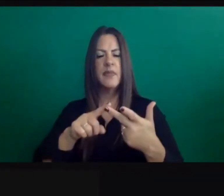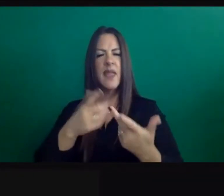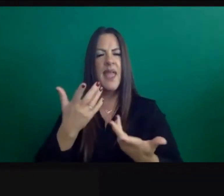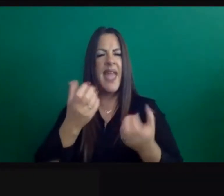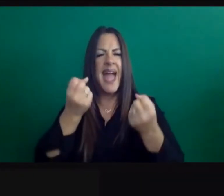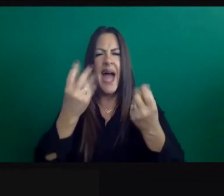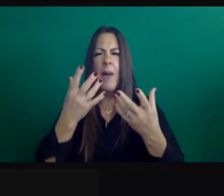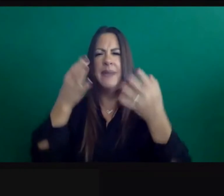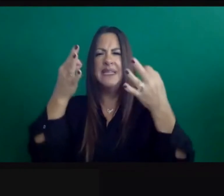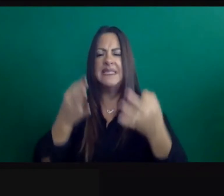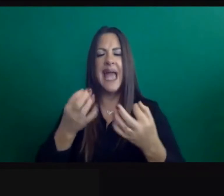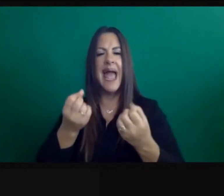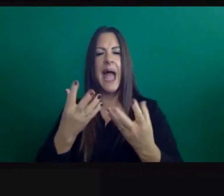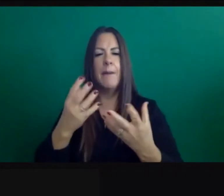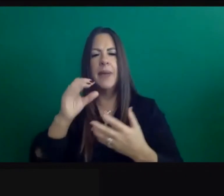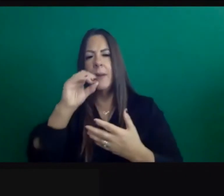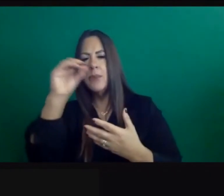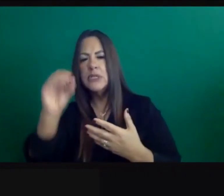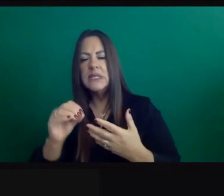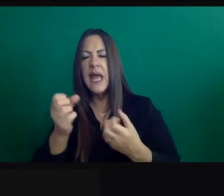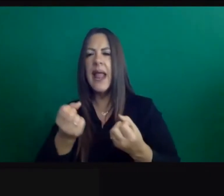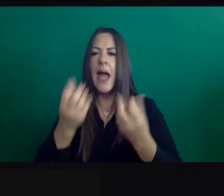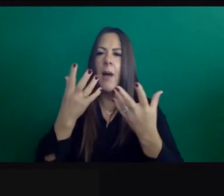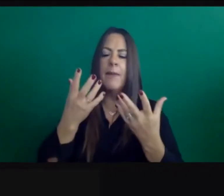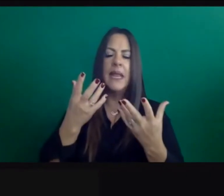any adjustment for severity of outbreak?